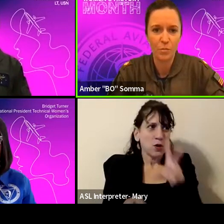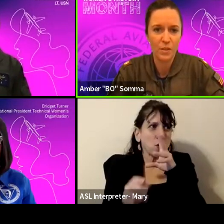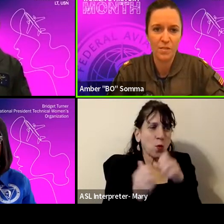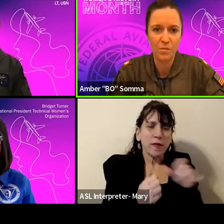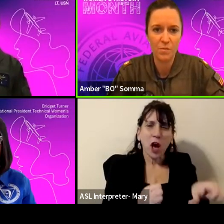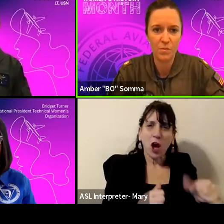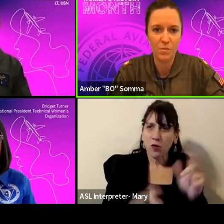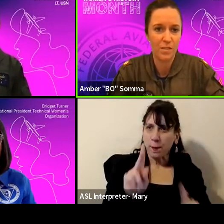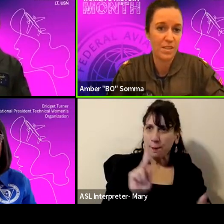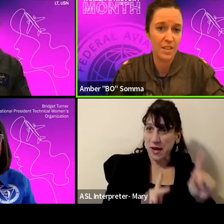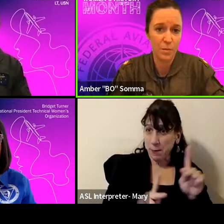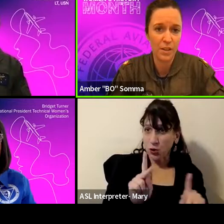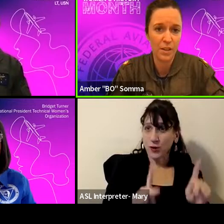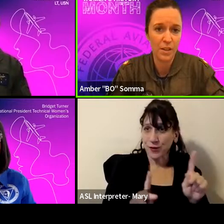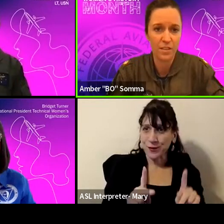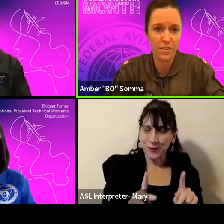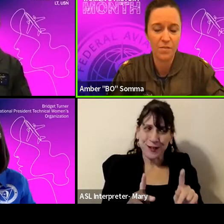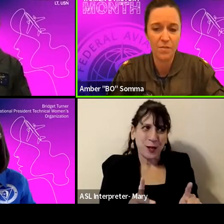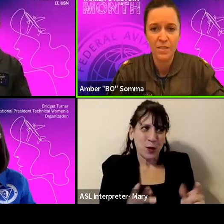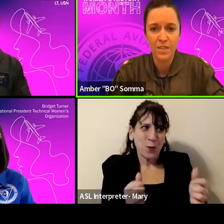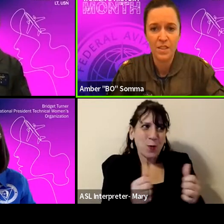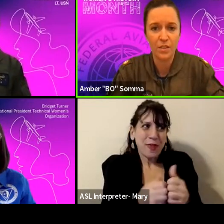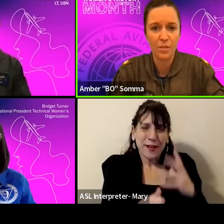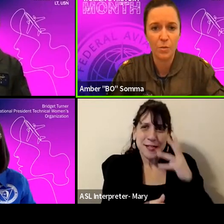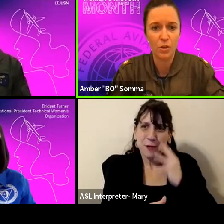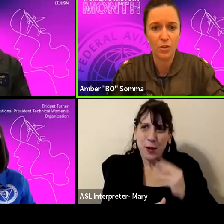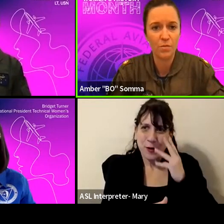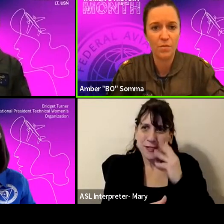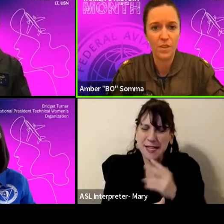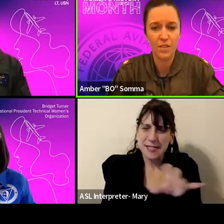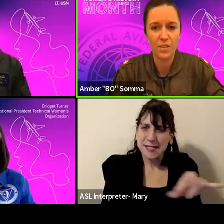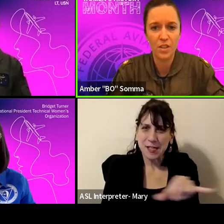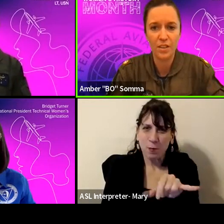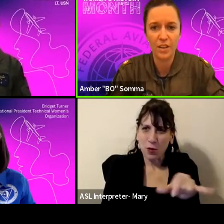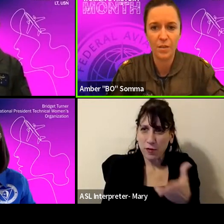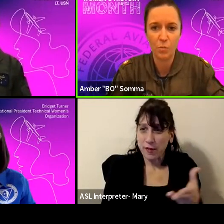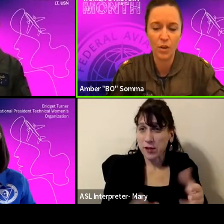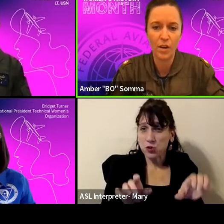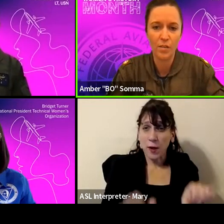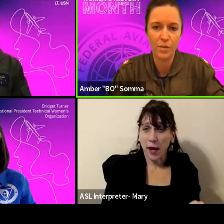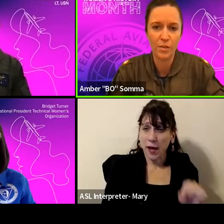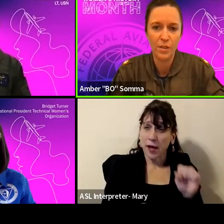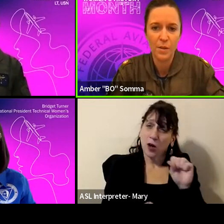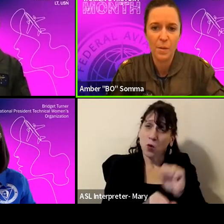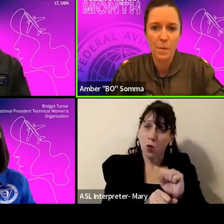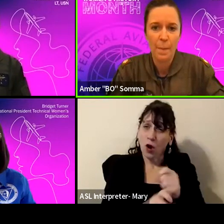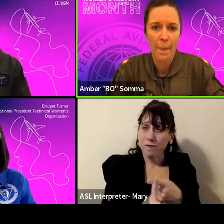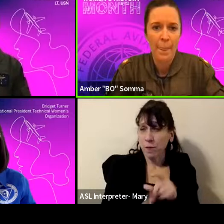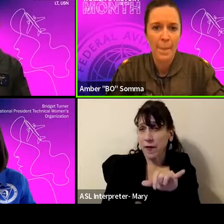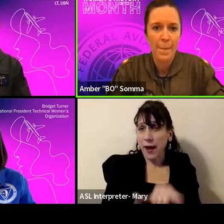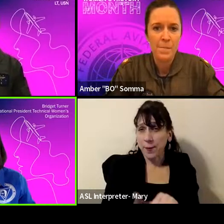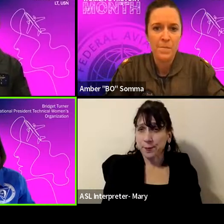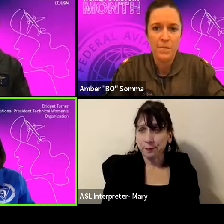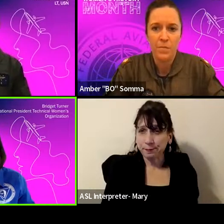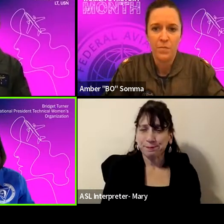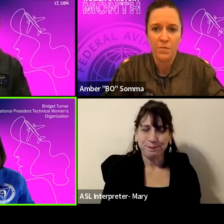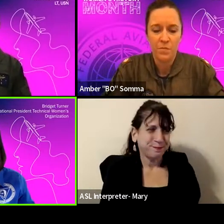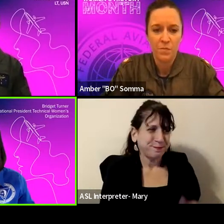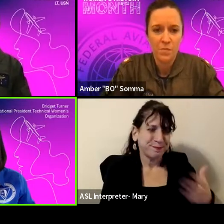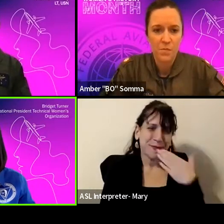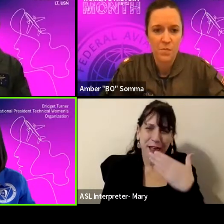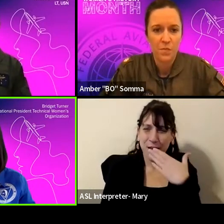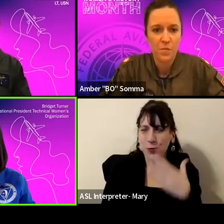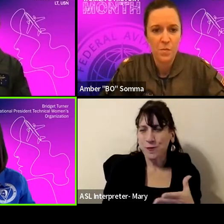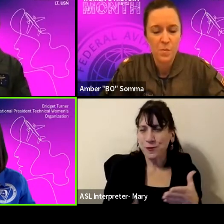people with experience and, you know, similar things that you can kind of work off of. Thank you for